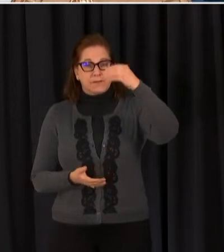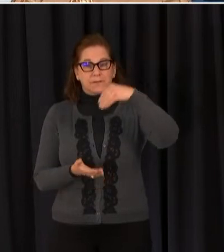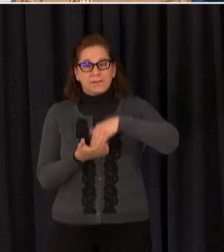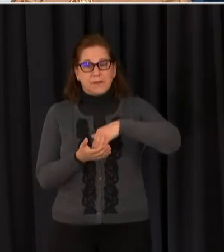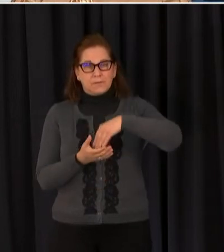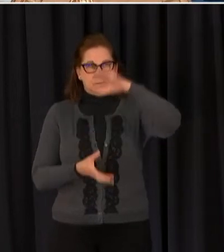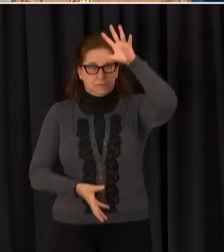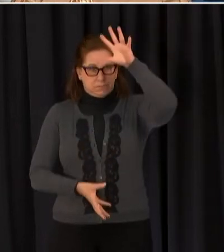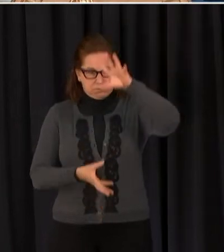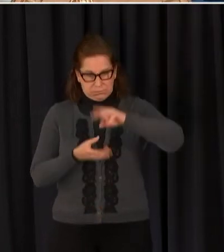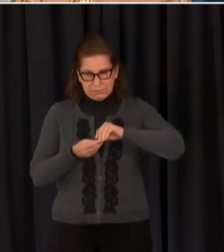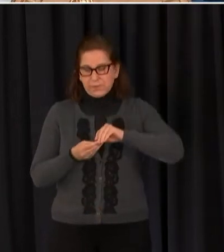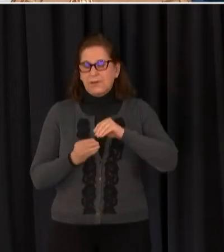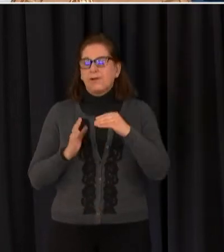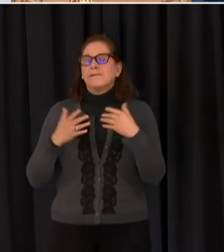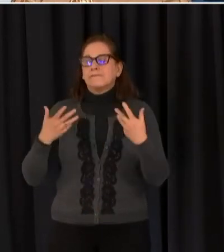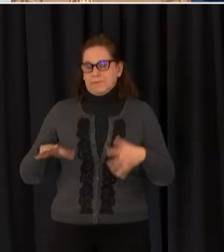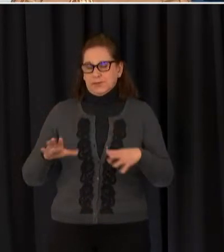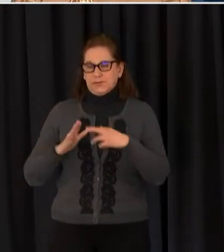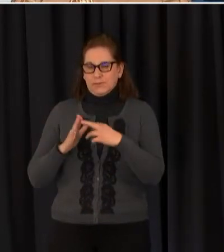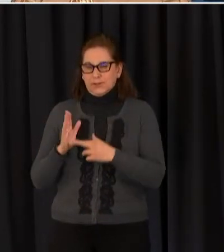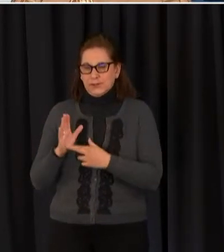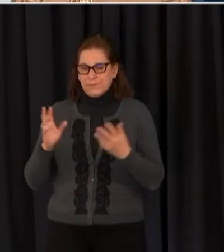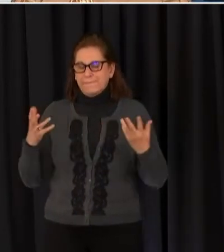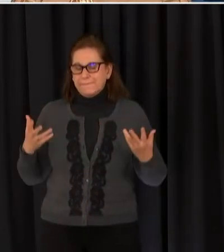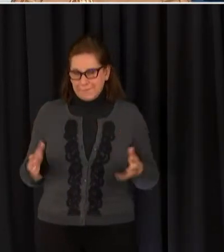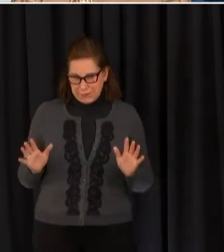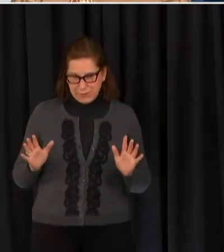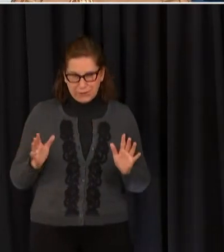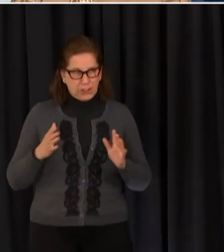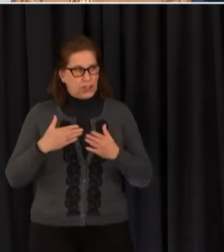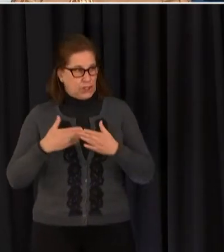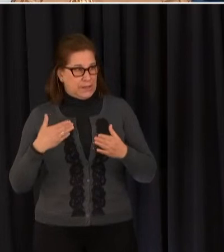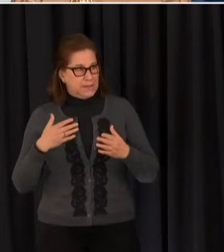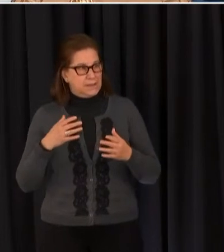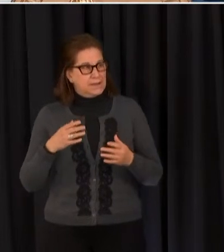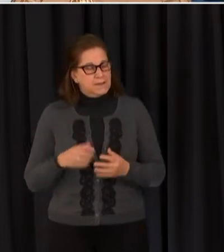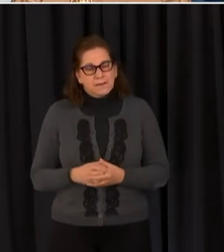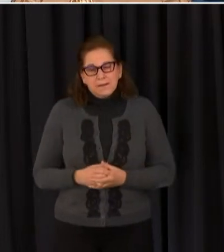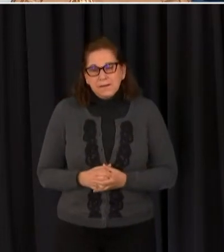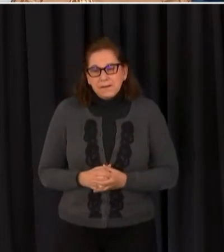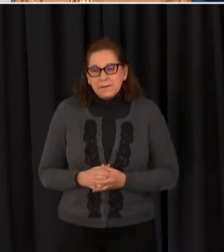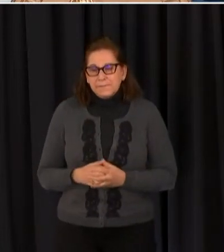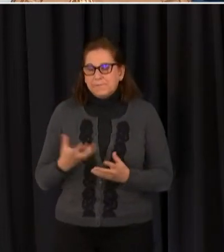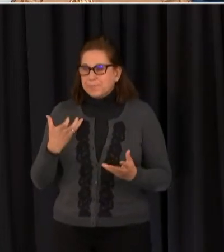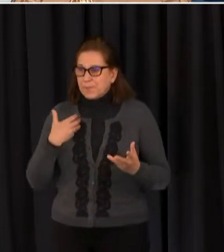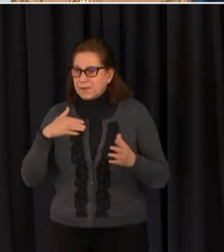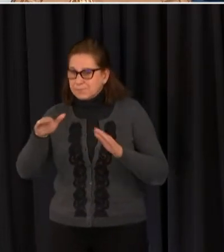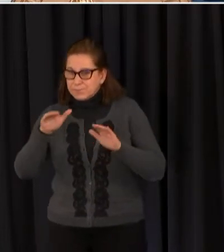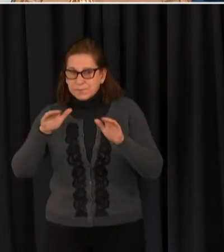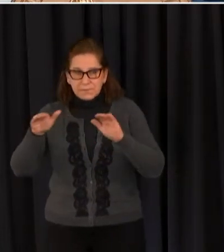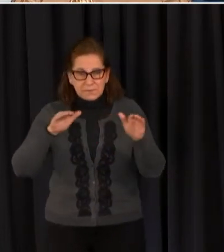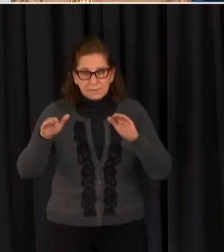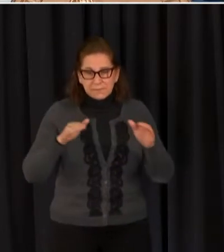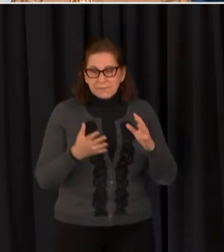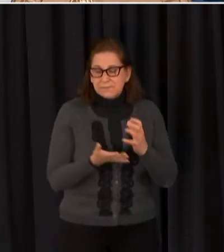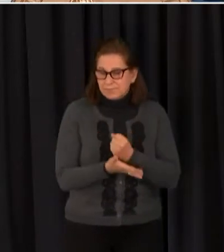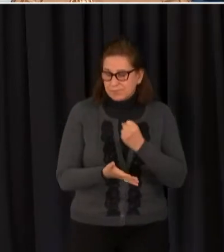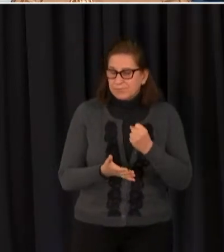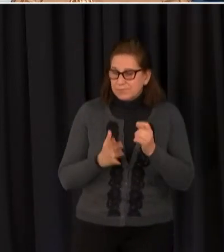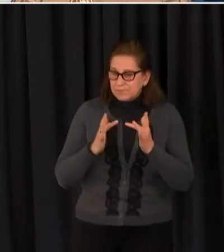114,000. And let me also remind you that you should pre-register by going online